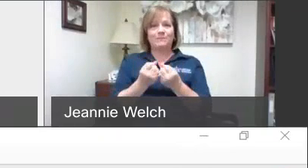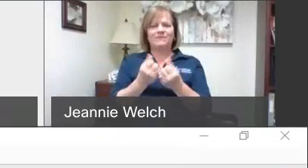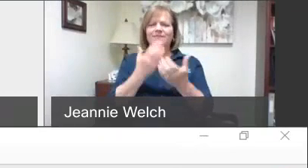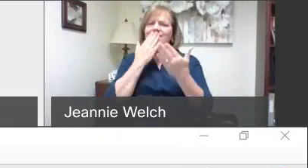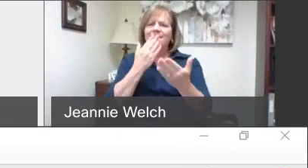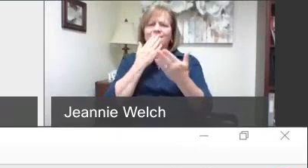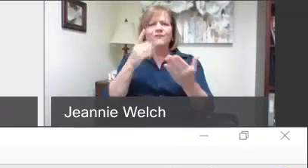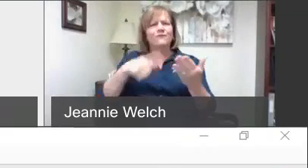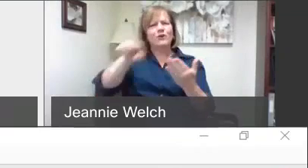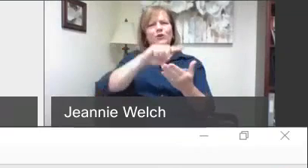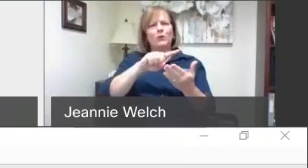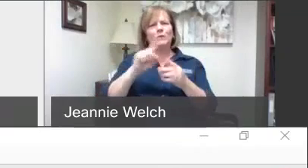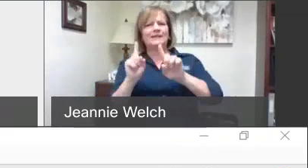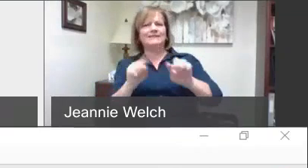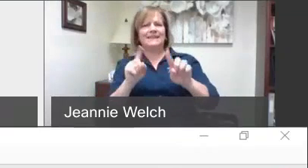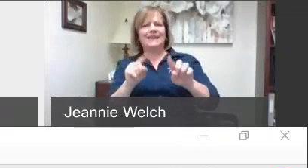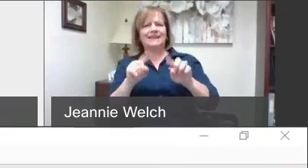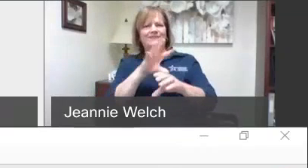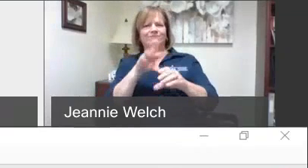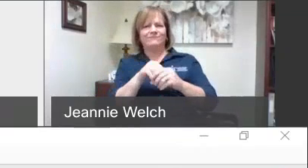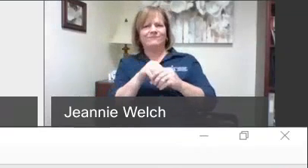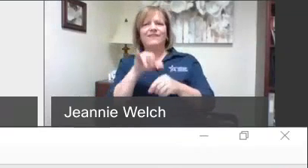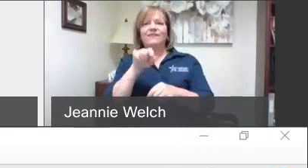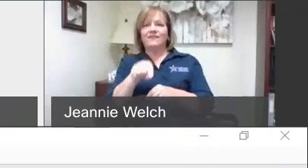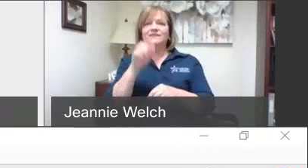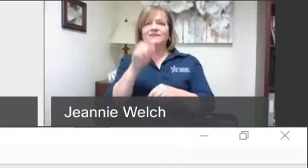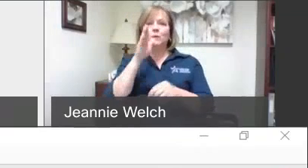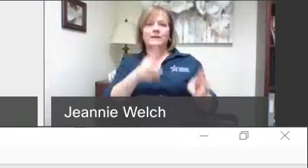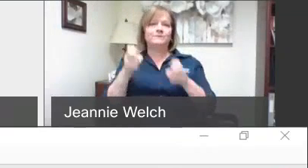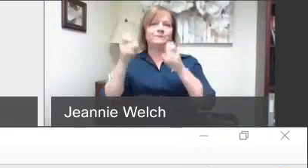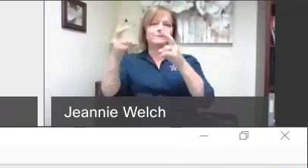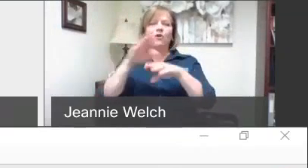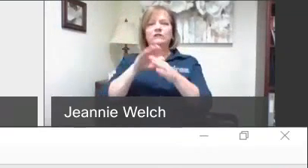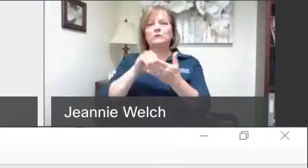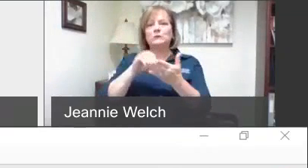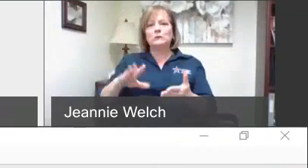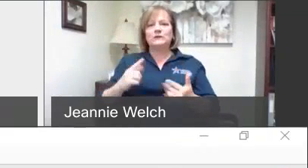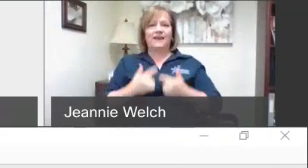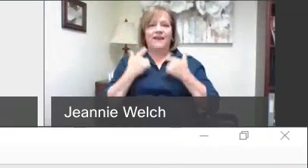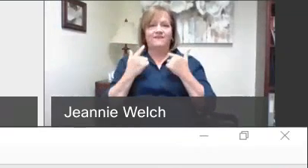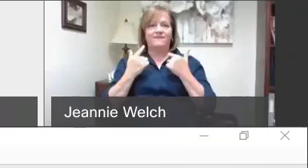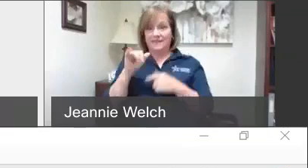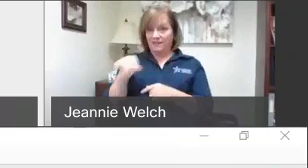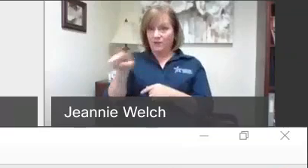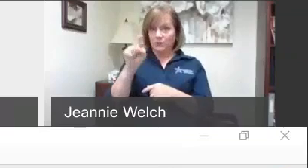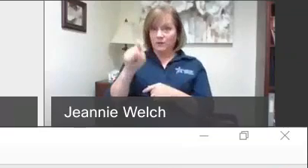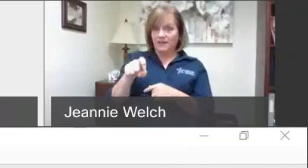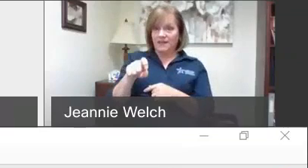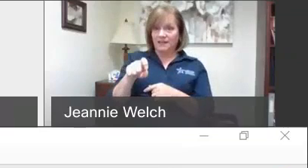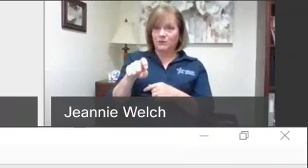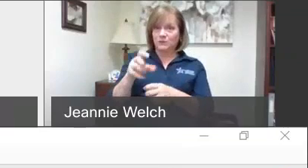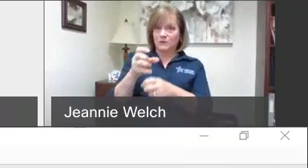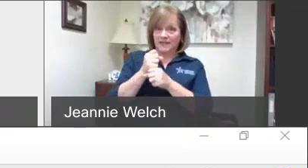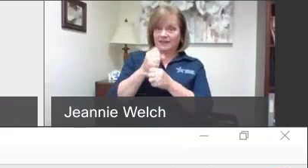and this will be posted on our Student Life YouTube as well. So if you need to go back to any of the information, you'll be able to reach it at